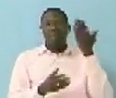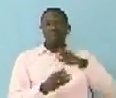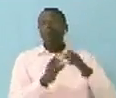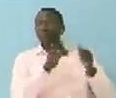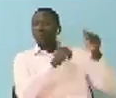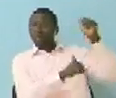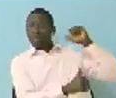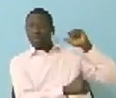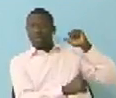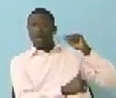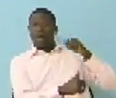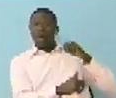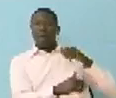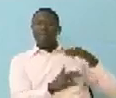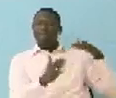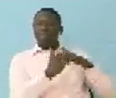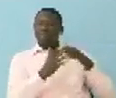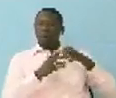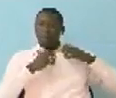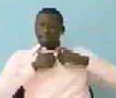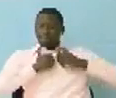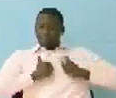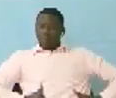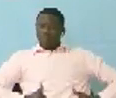and forcibly pulled his clothes,